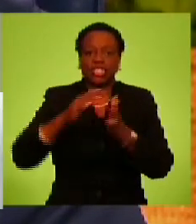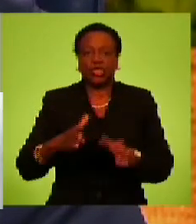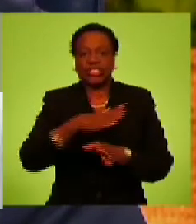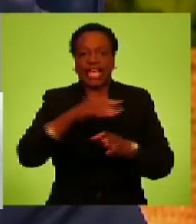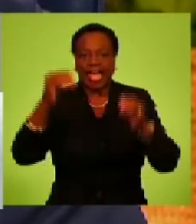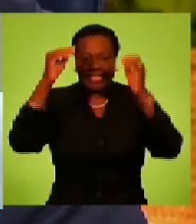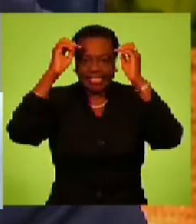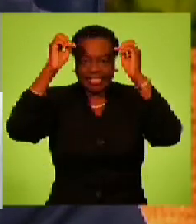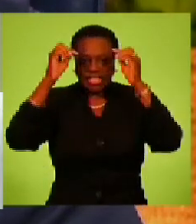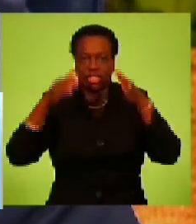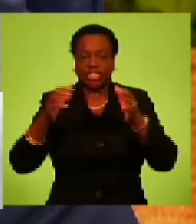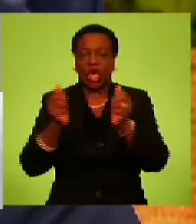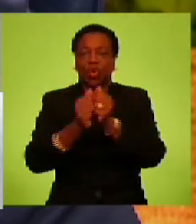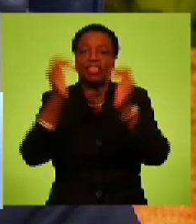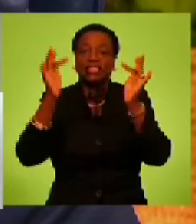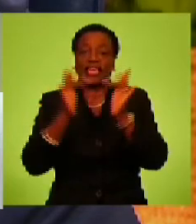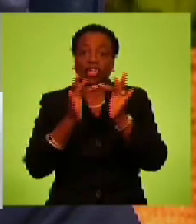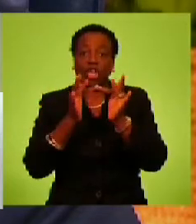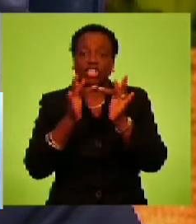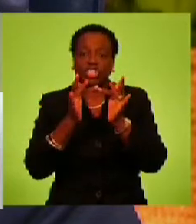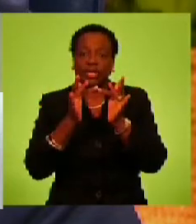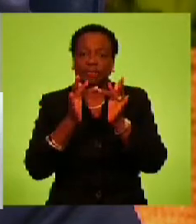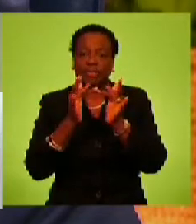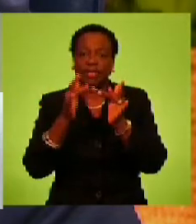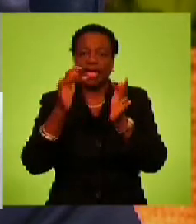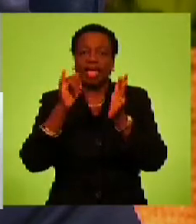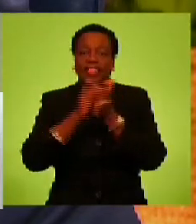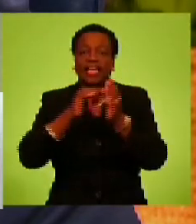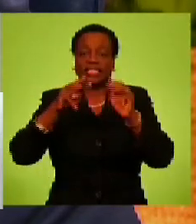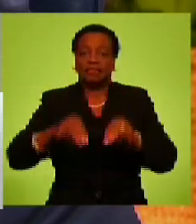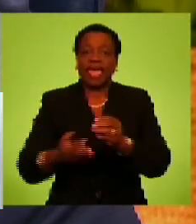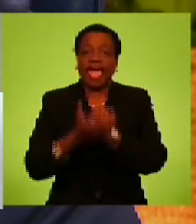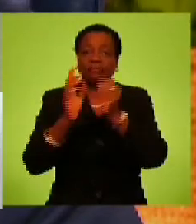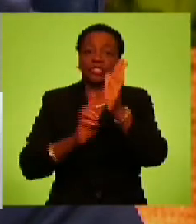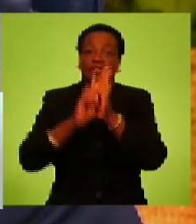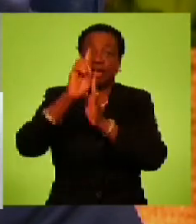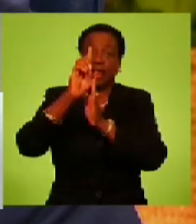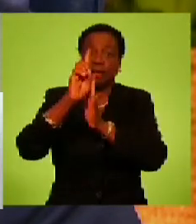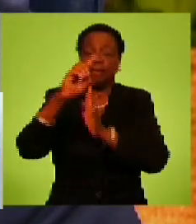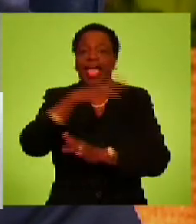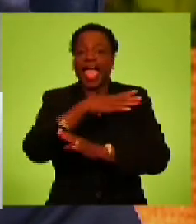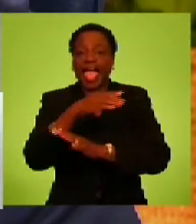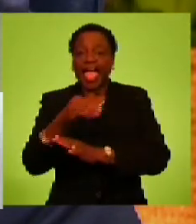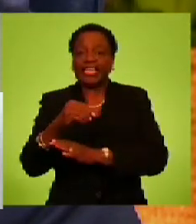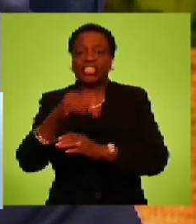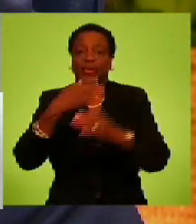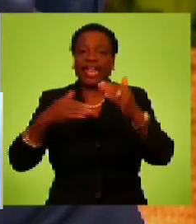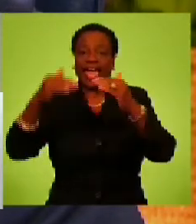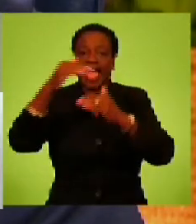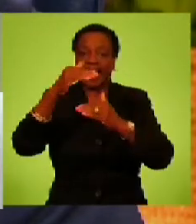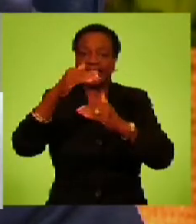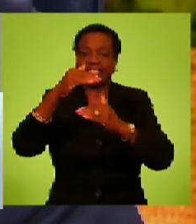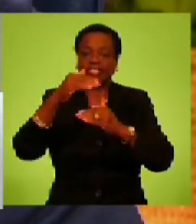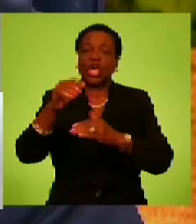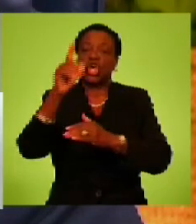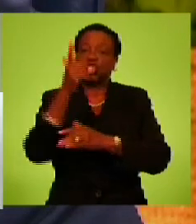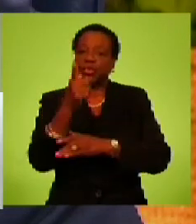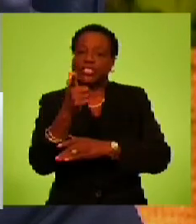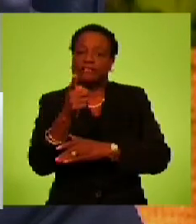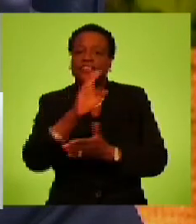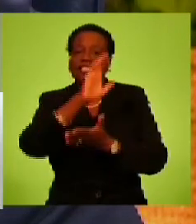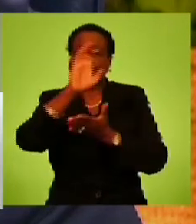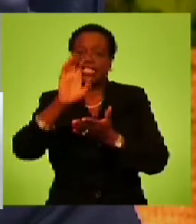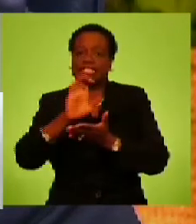preschools by providing students and teachers with technology that may help to